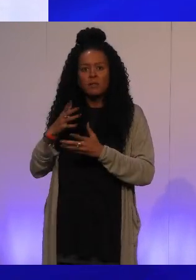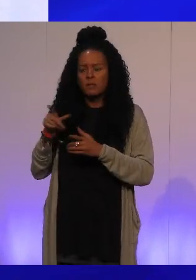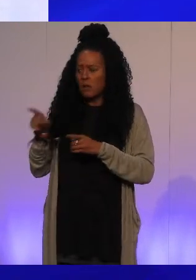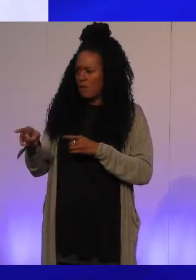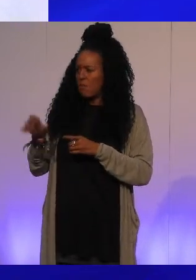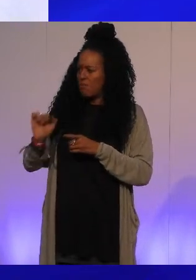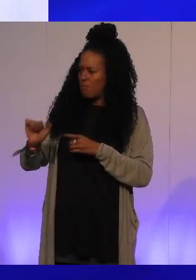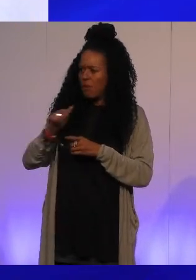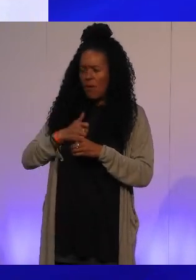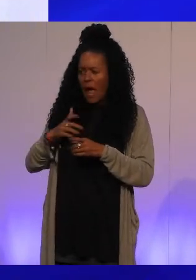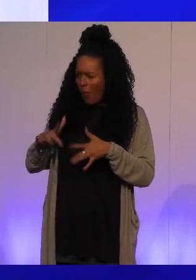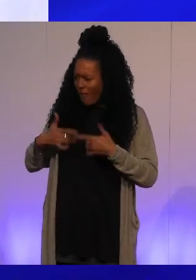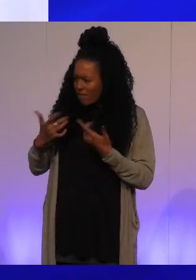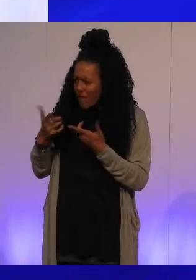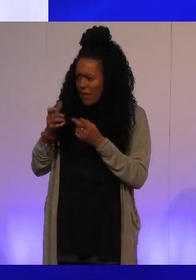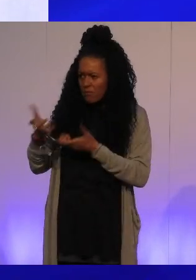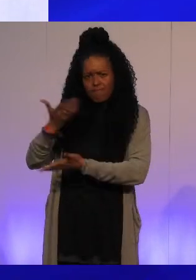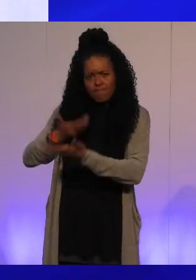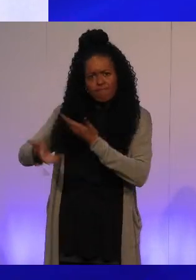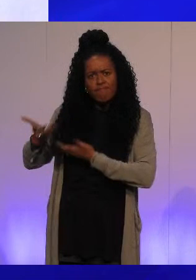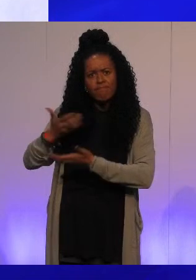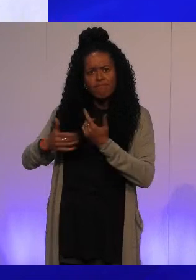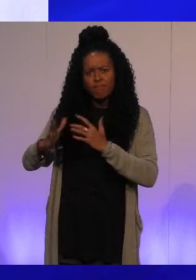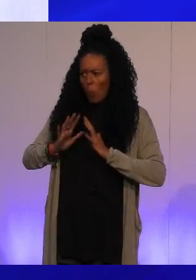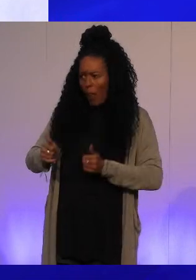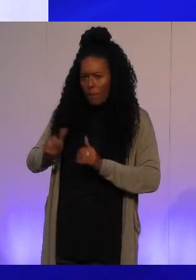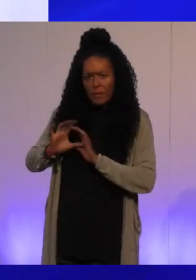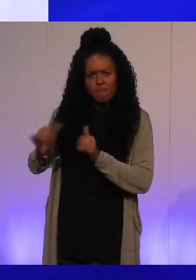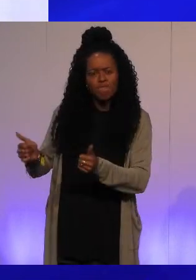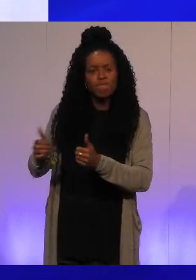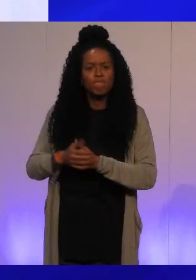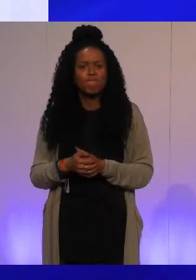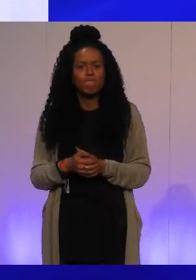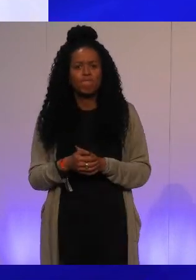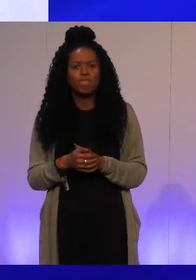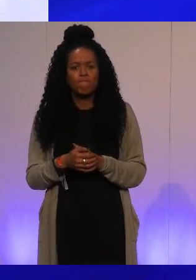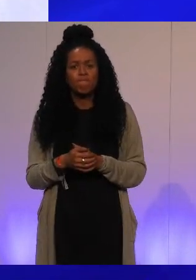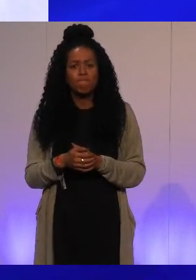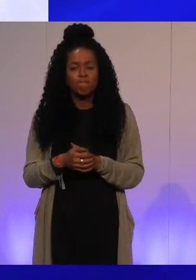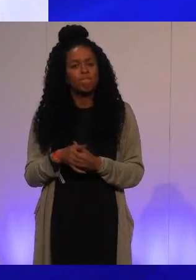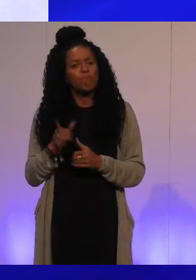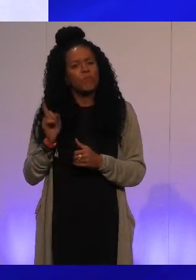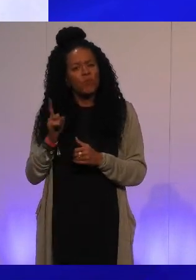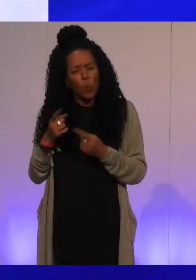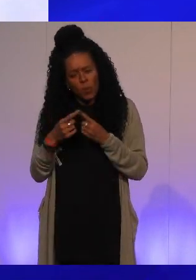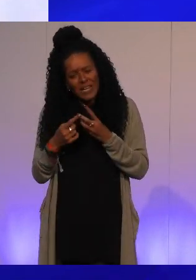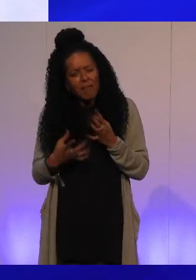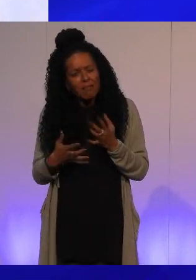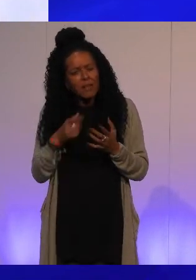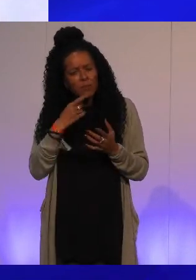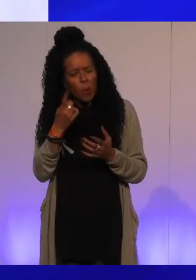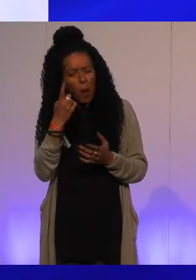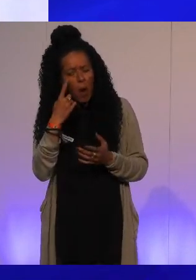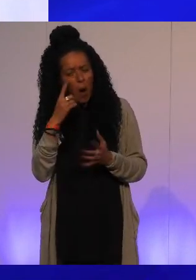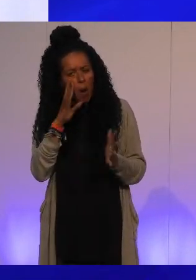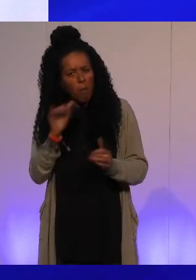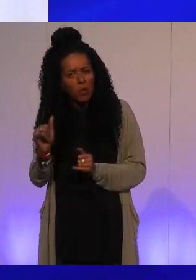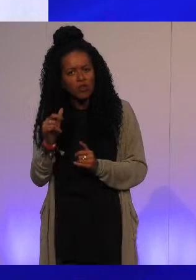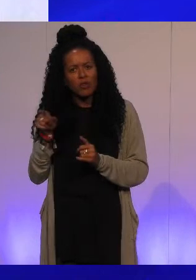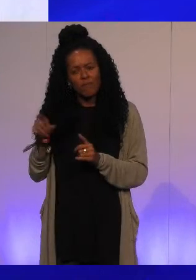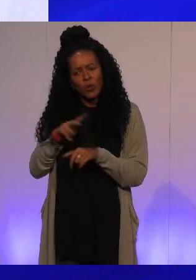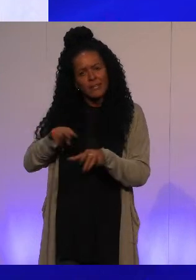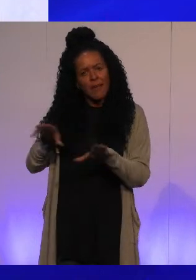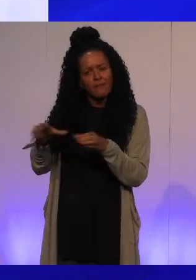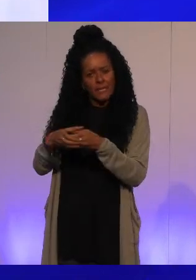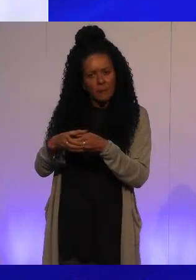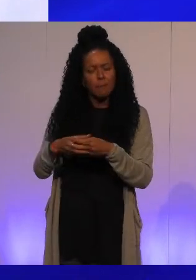how people feel in terms of their own well-being. So those are things that we'll be looking out for.